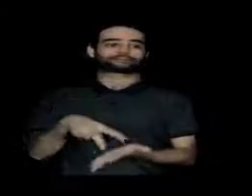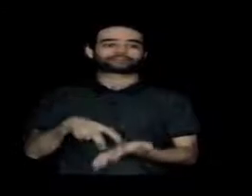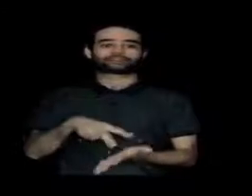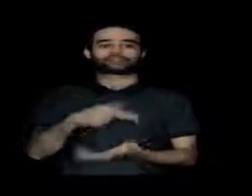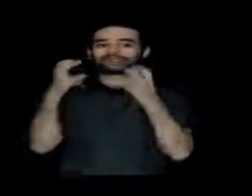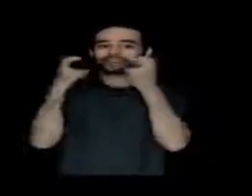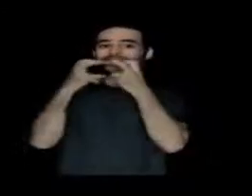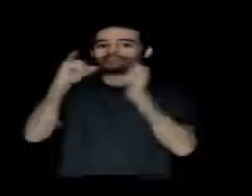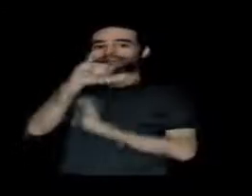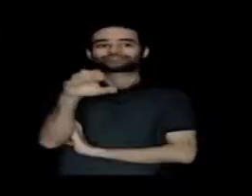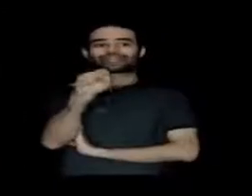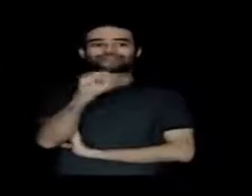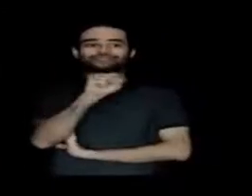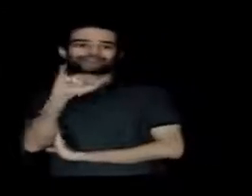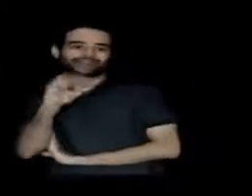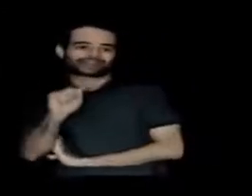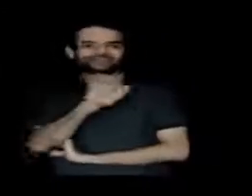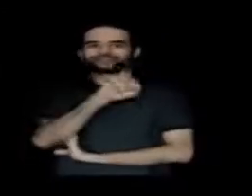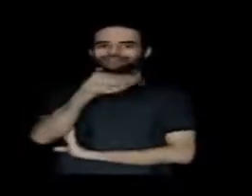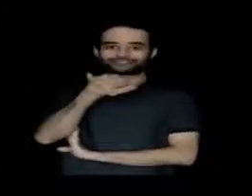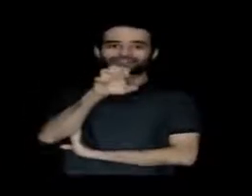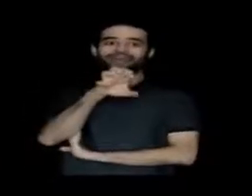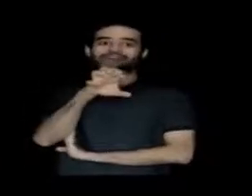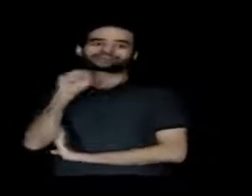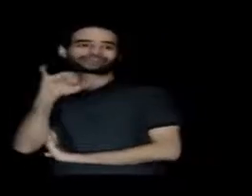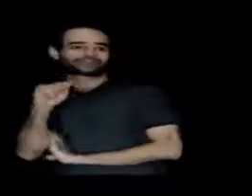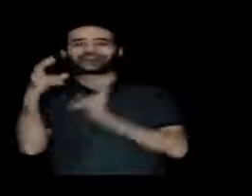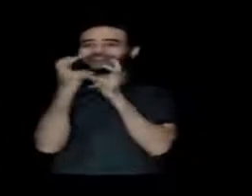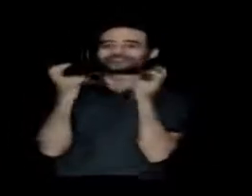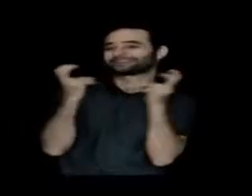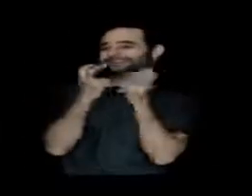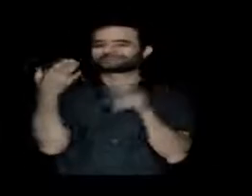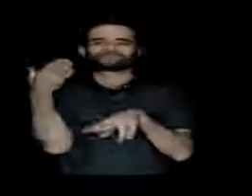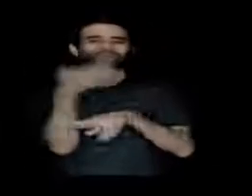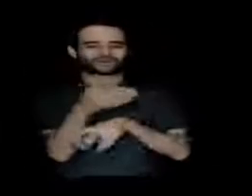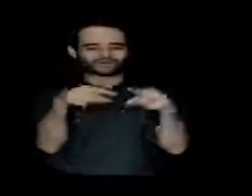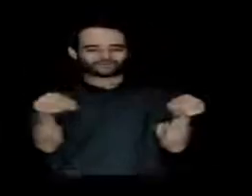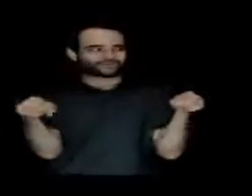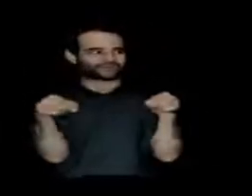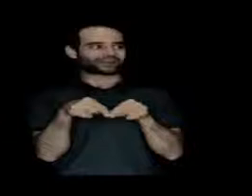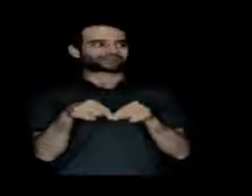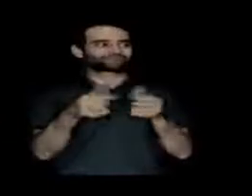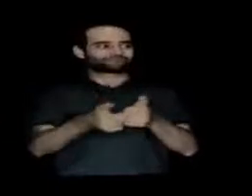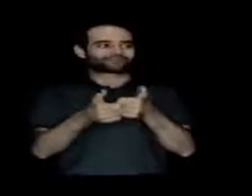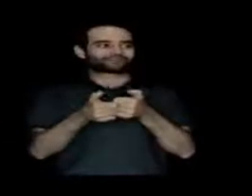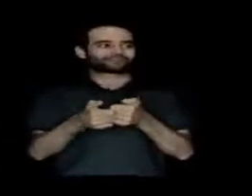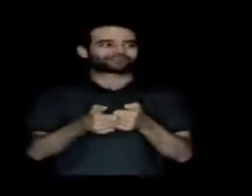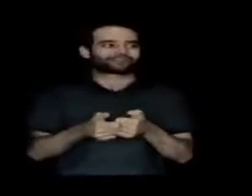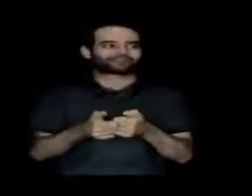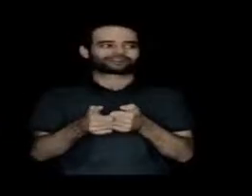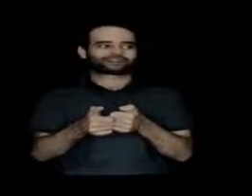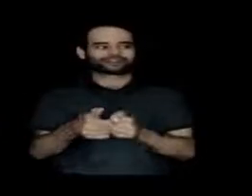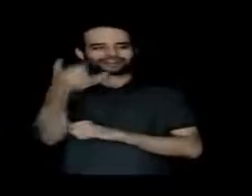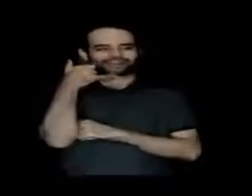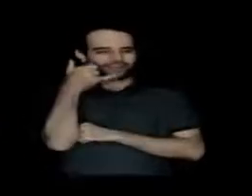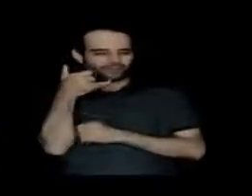it. Then I ran to open the computer, looked at the approved list without talking to anyone, and she asking me.